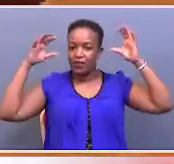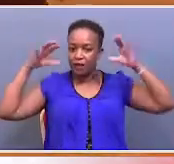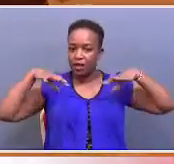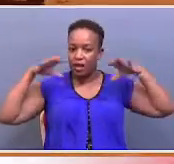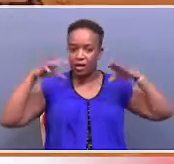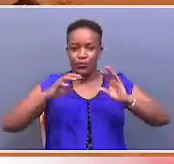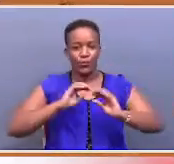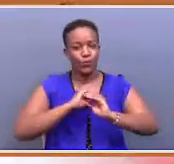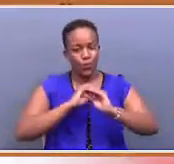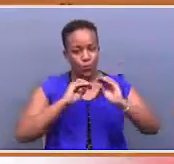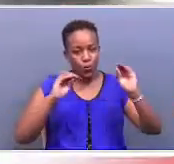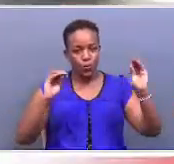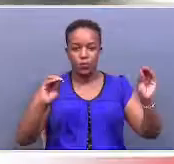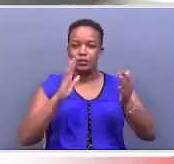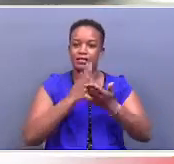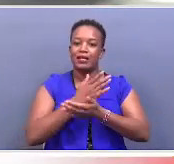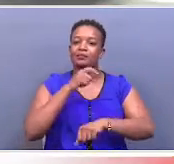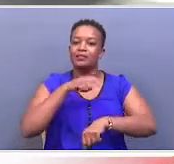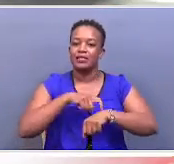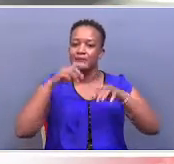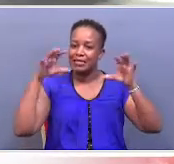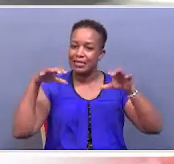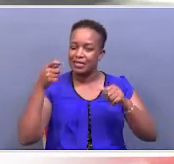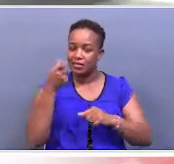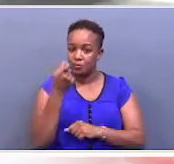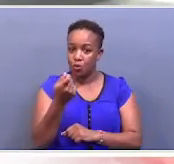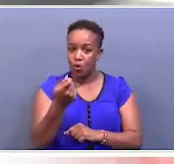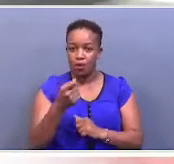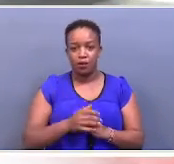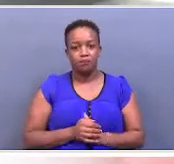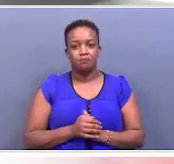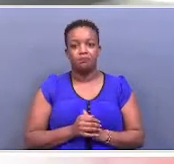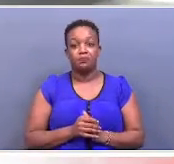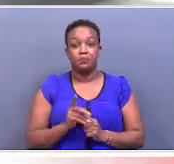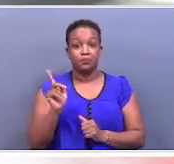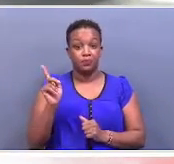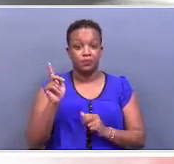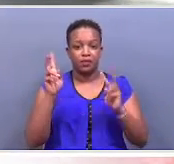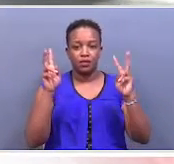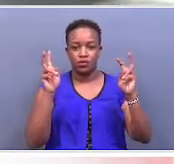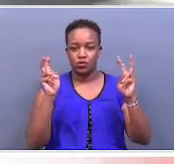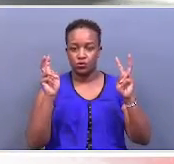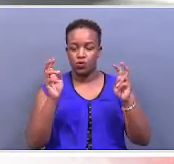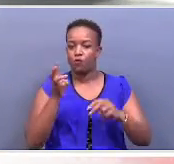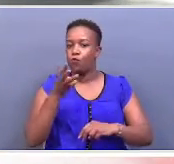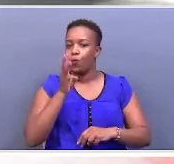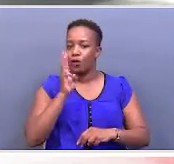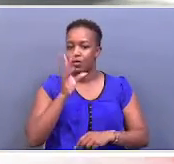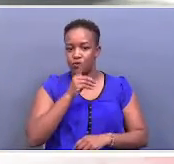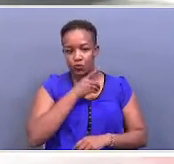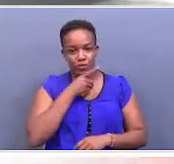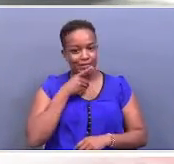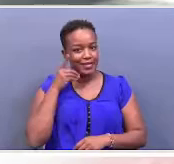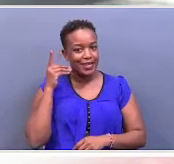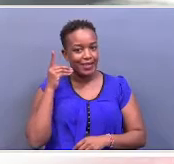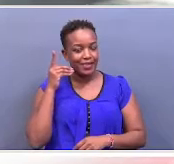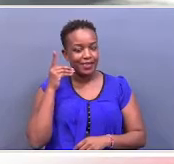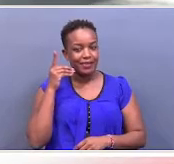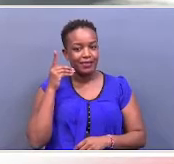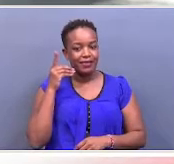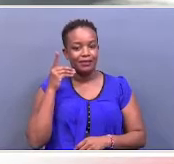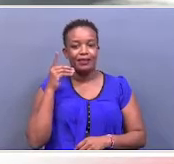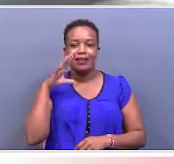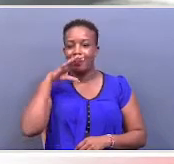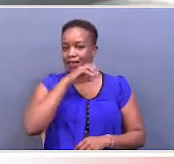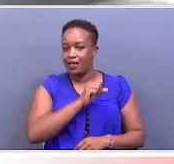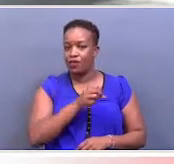no rainfall at all. Hii mambo ya mto kukauka, kosebu ya manji, ni